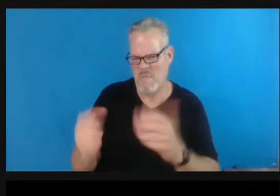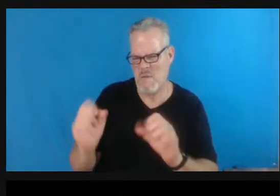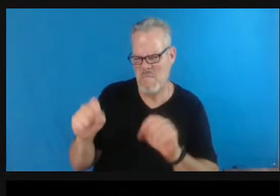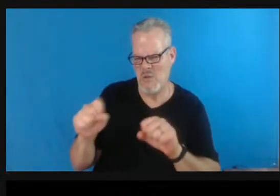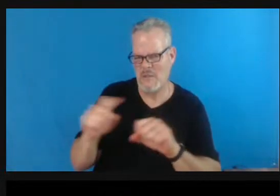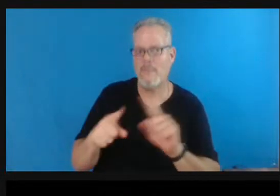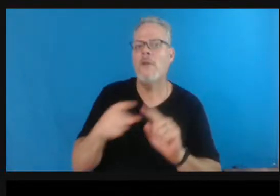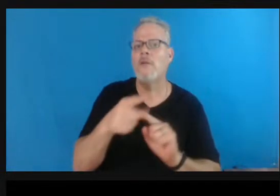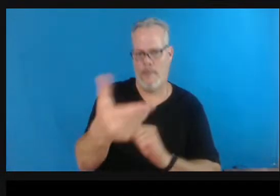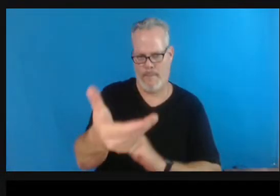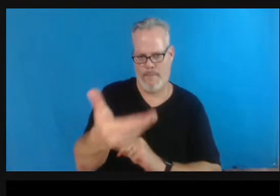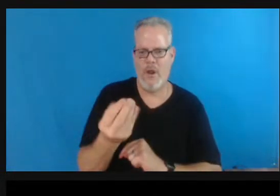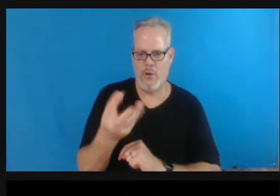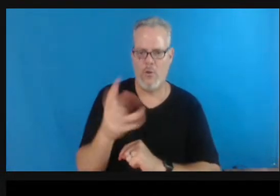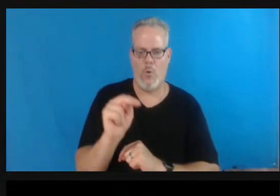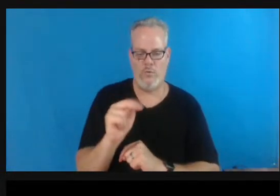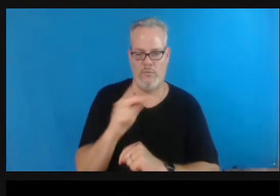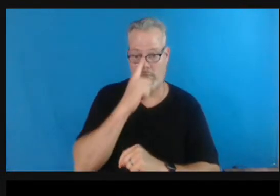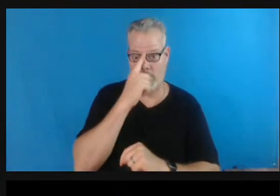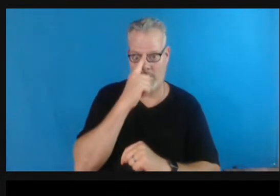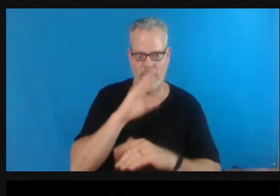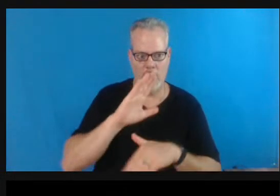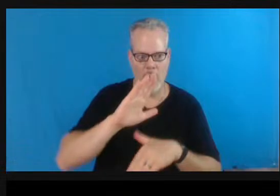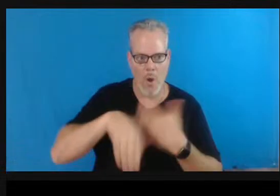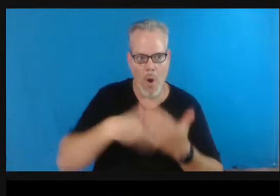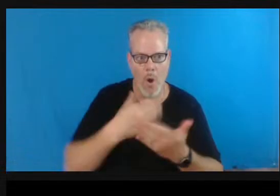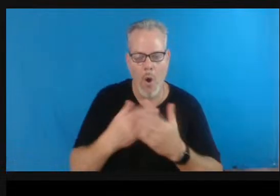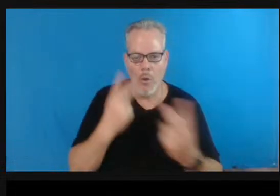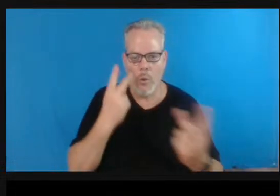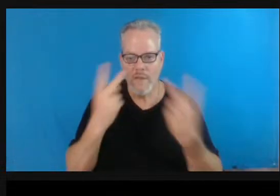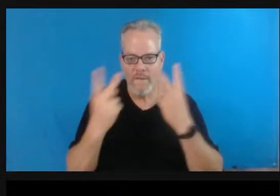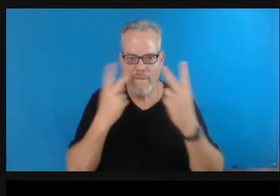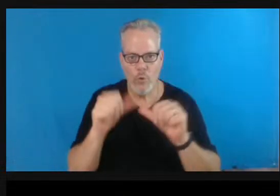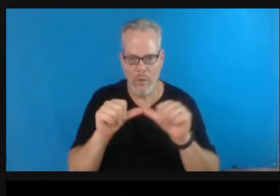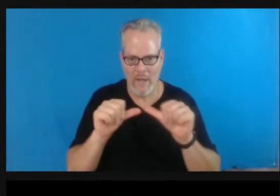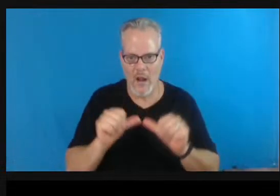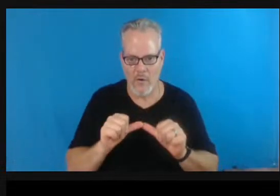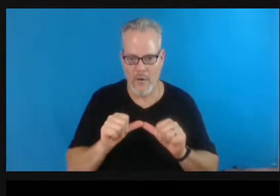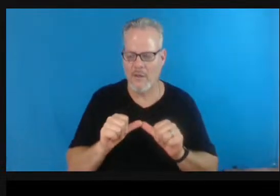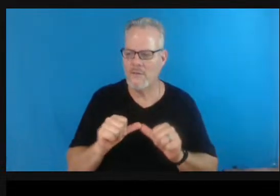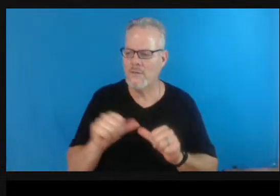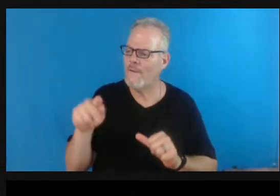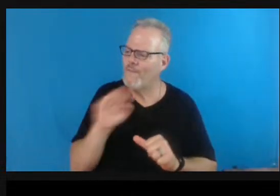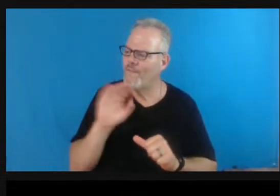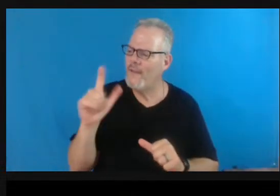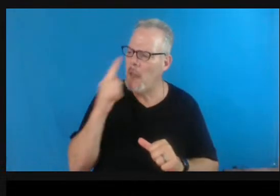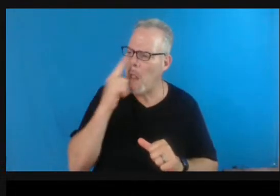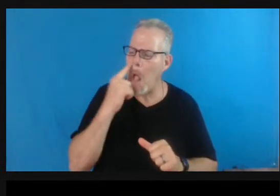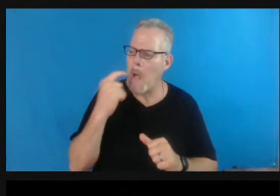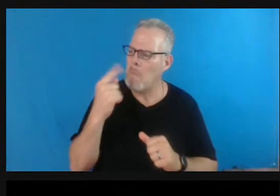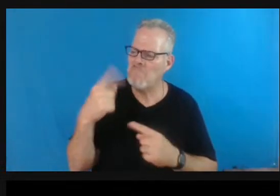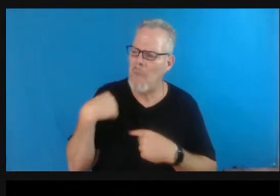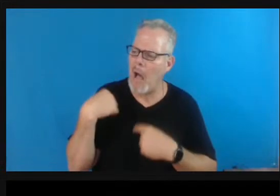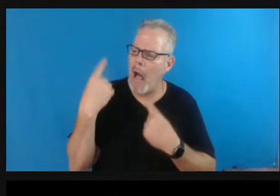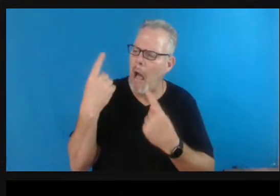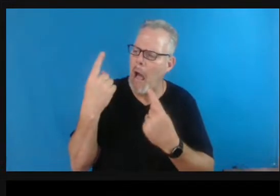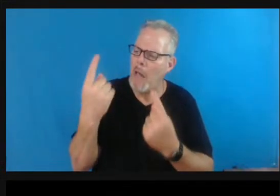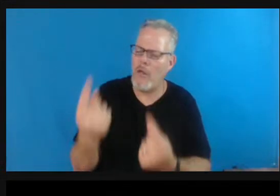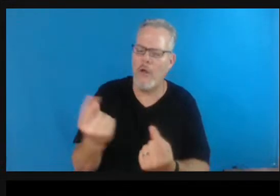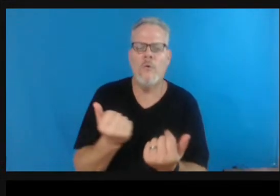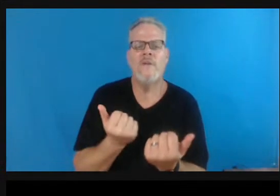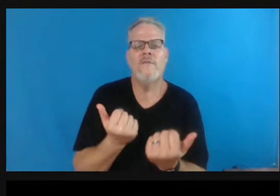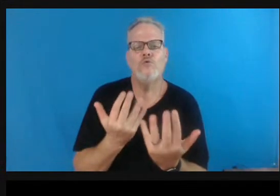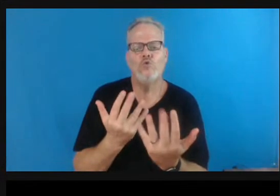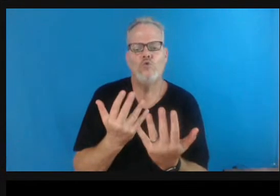There are all your viewing areas, and this might be a question for Phil. How long before we get to move up